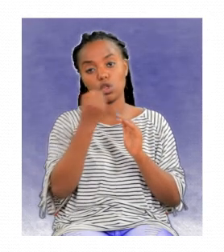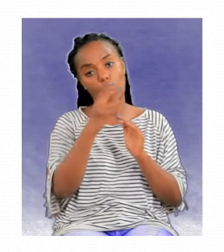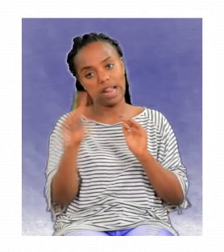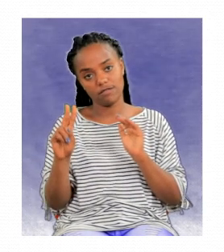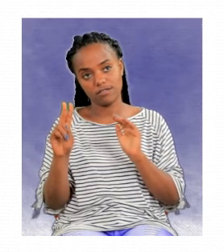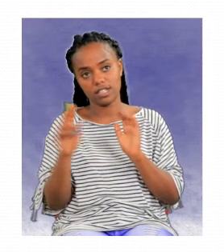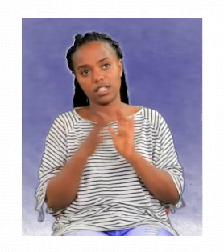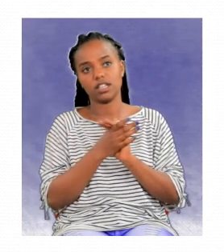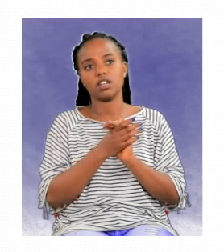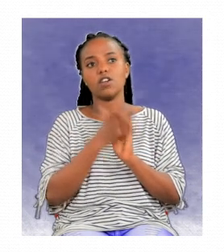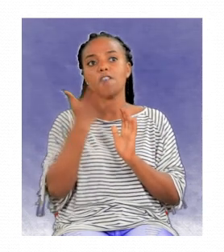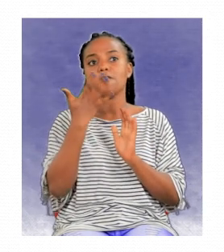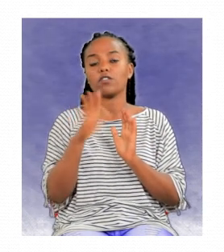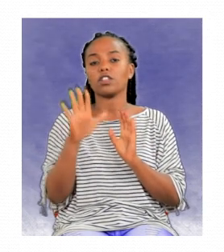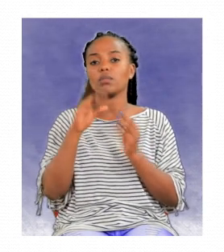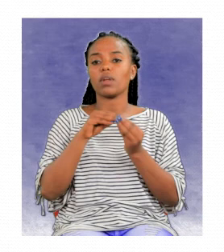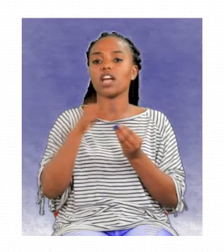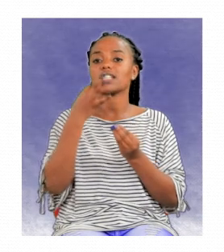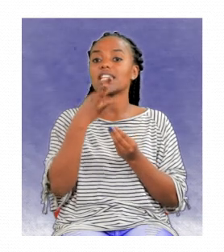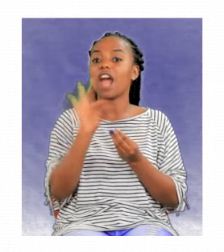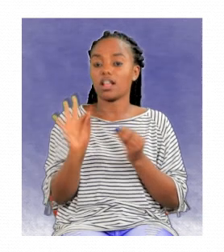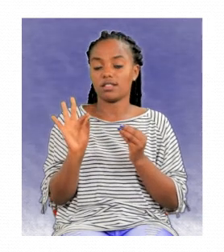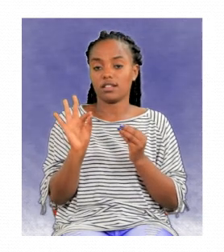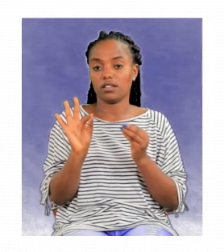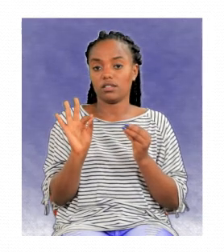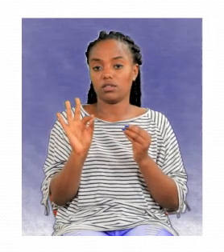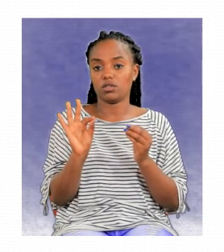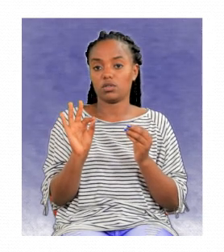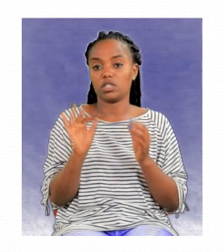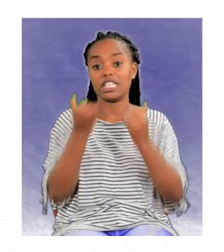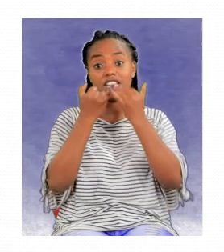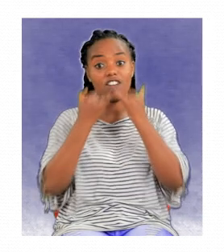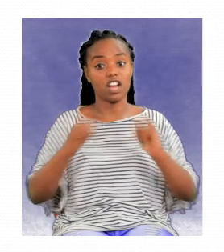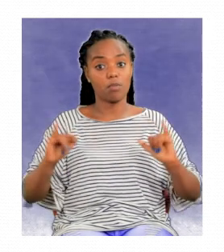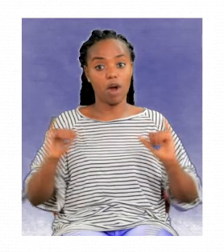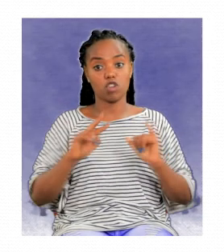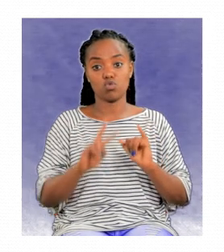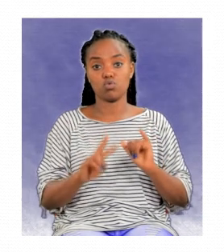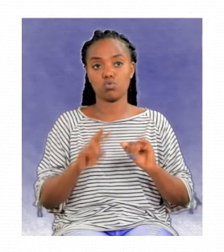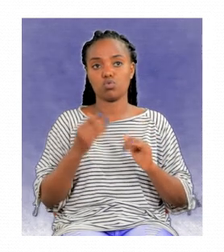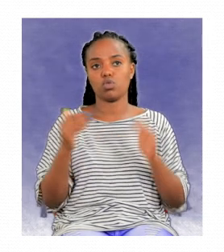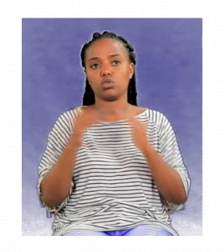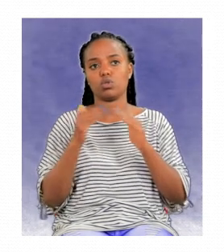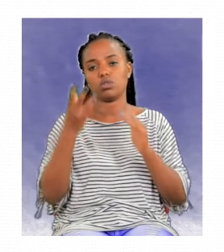12, 15 plus 19, divided by 2, it gives you